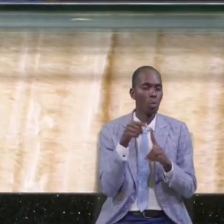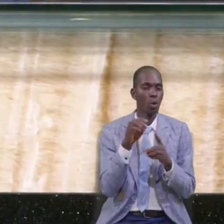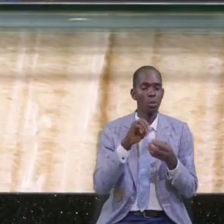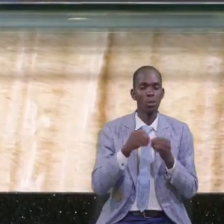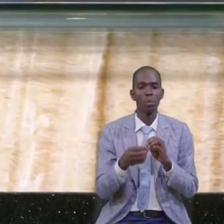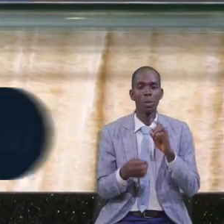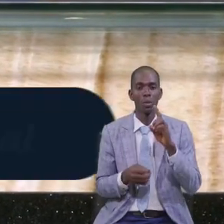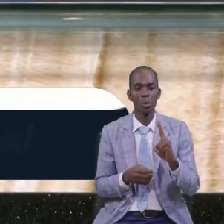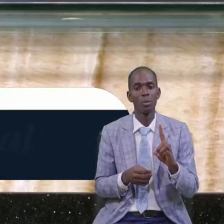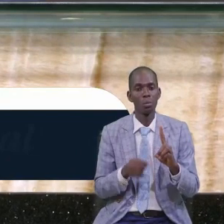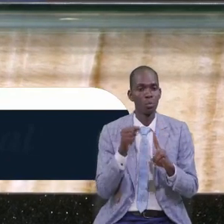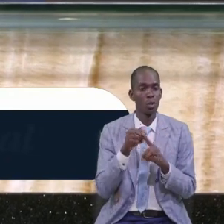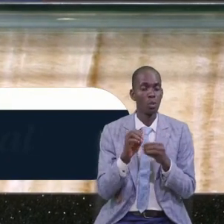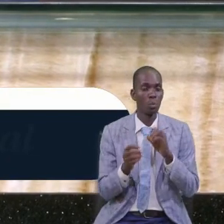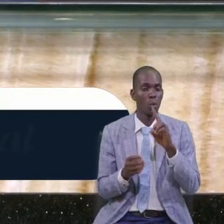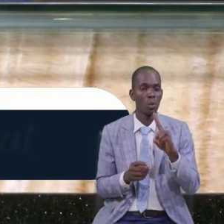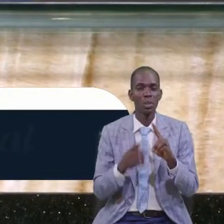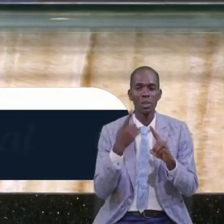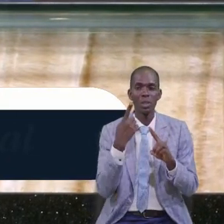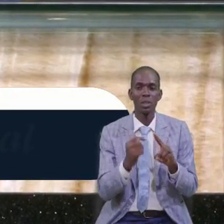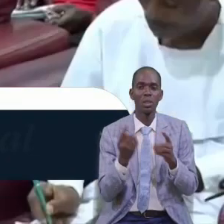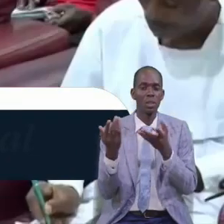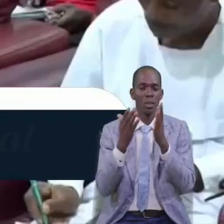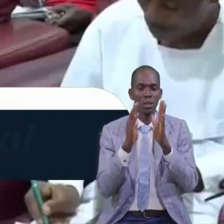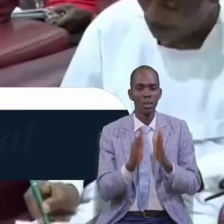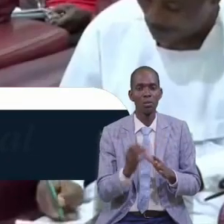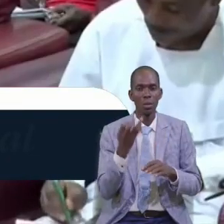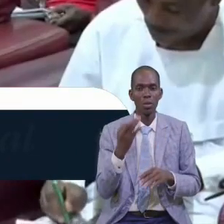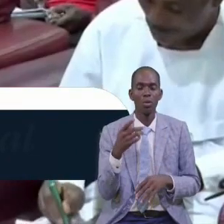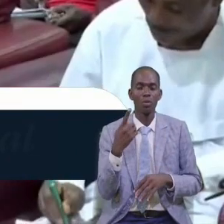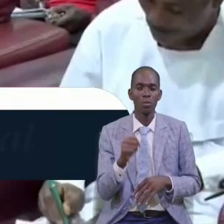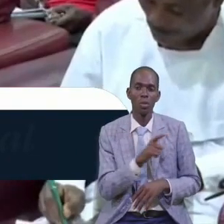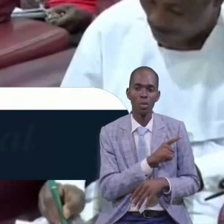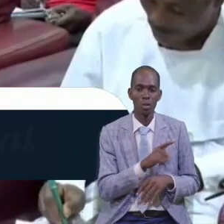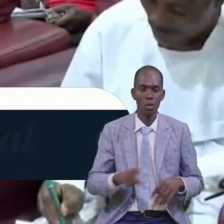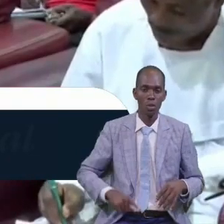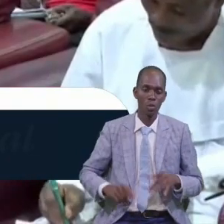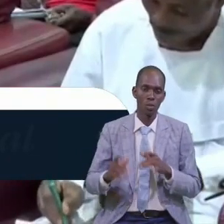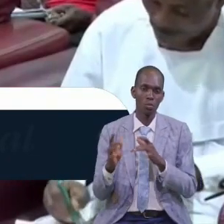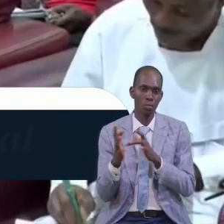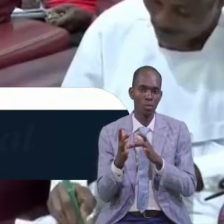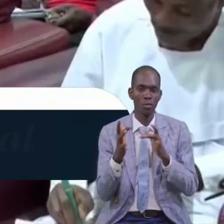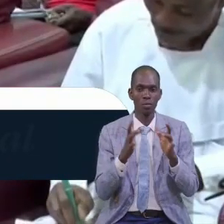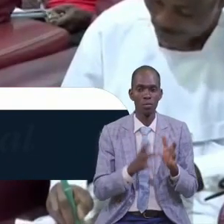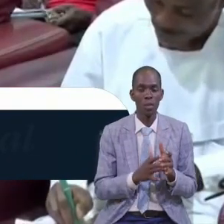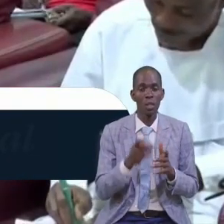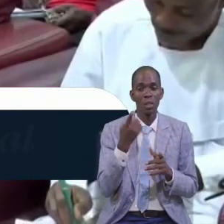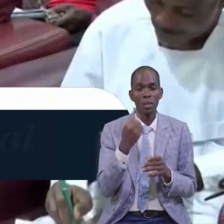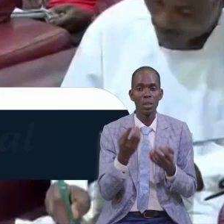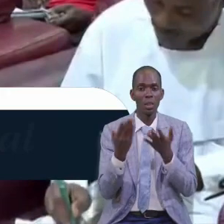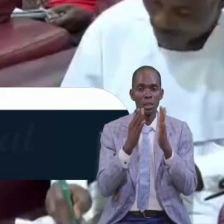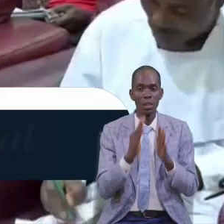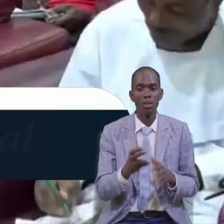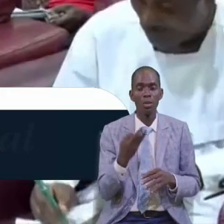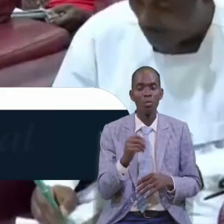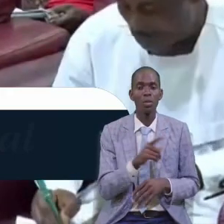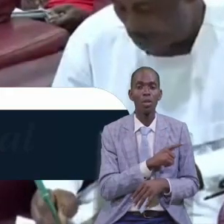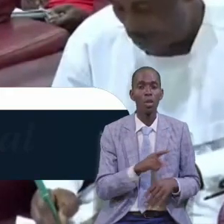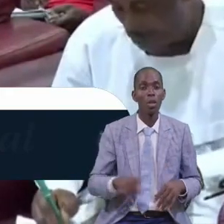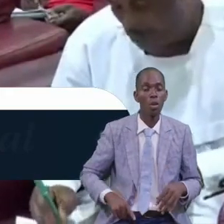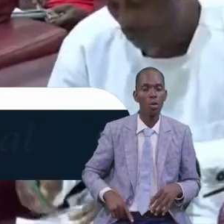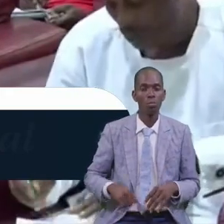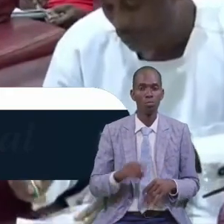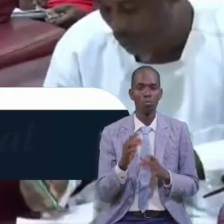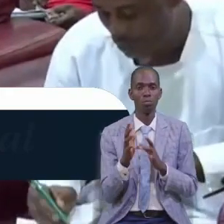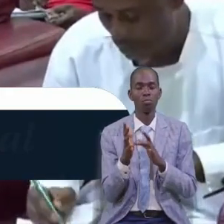number one, the servant of the Lord Jesus, the servant of the Lord